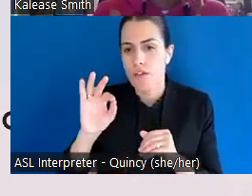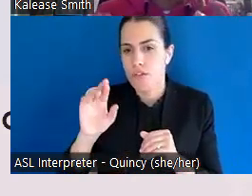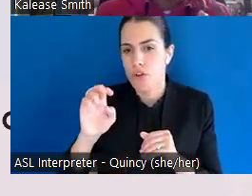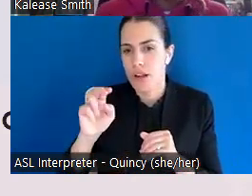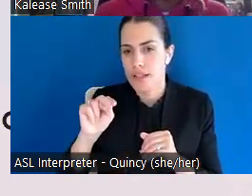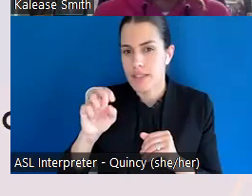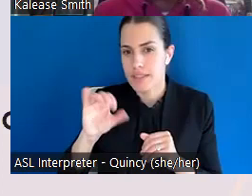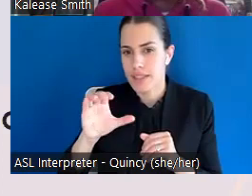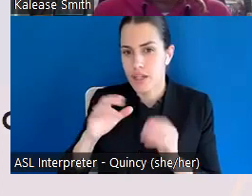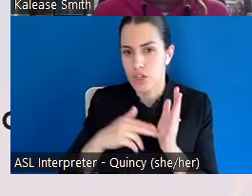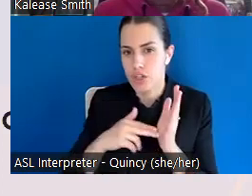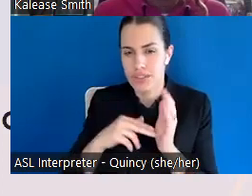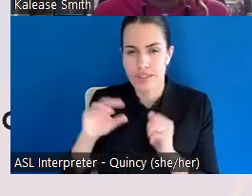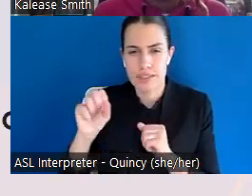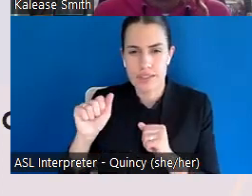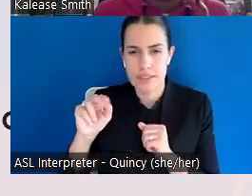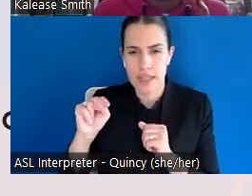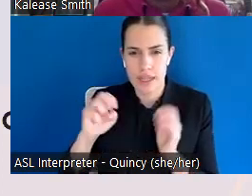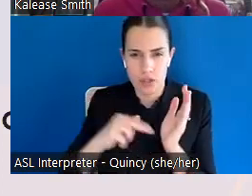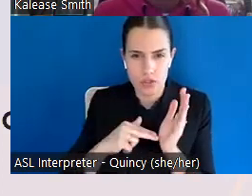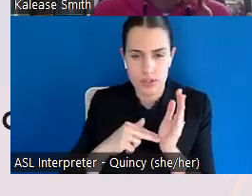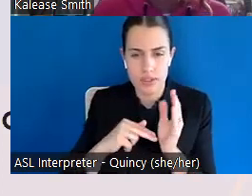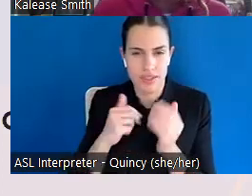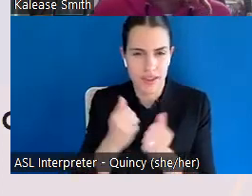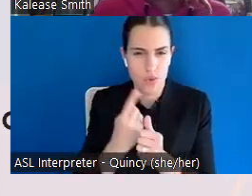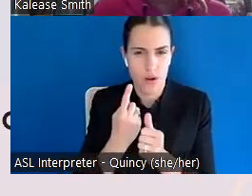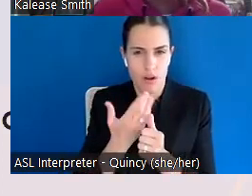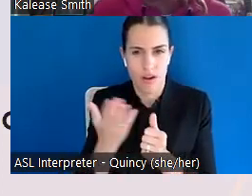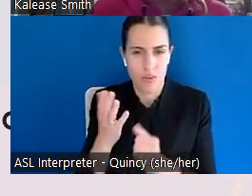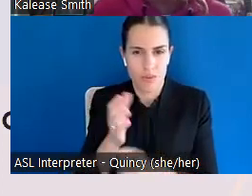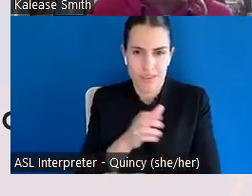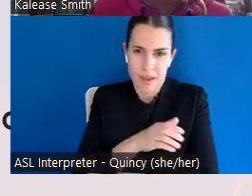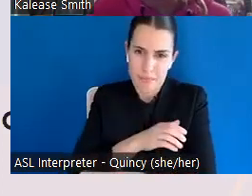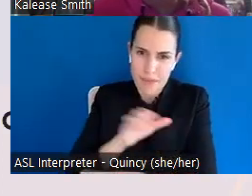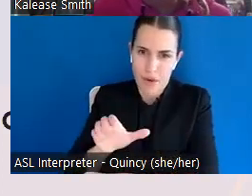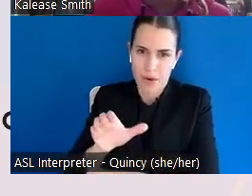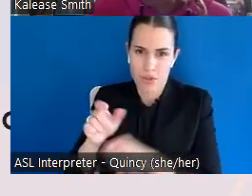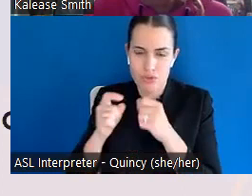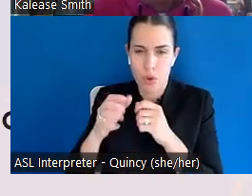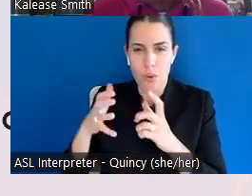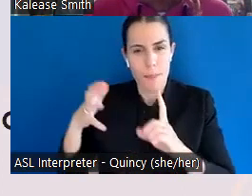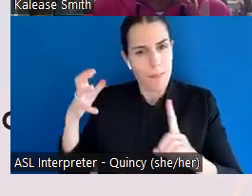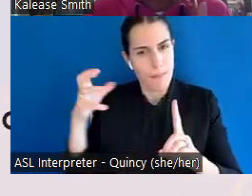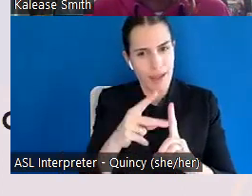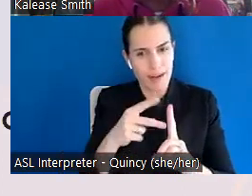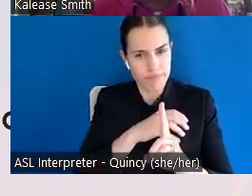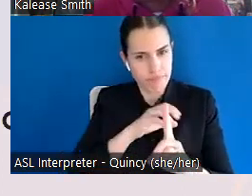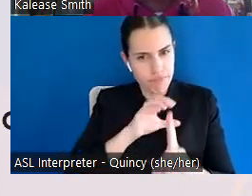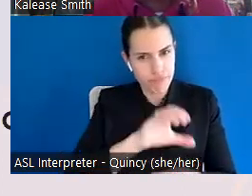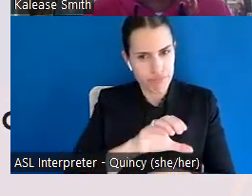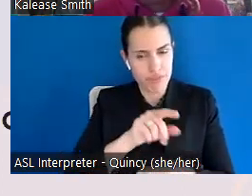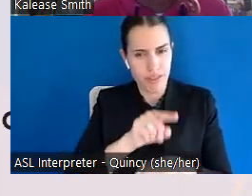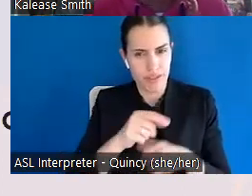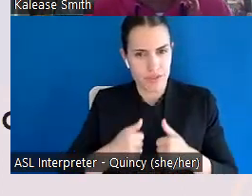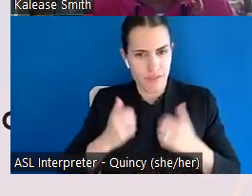and everyone, we are good about giving that power and control back to survivors. Because we know that